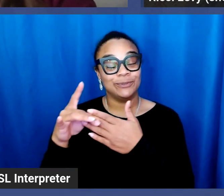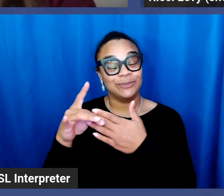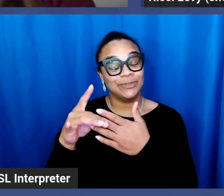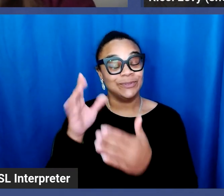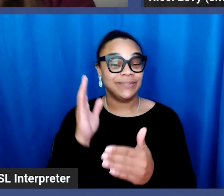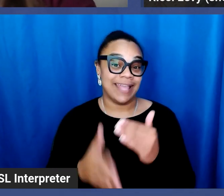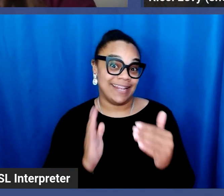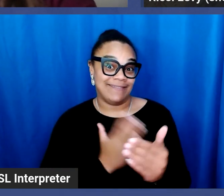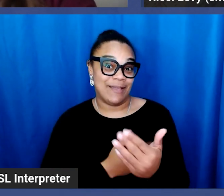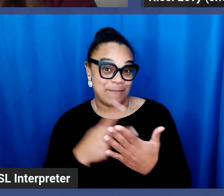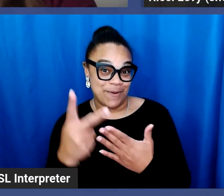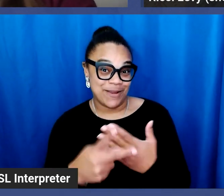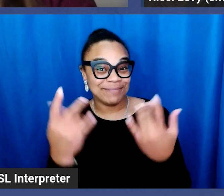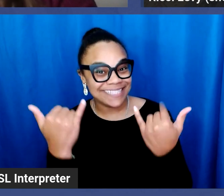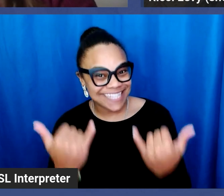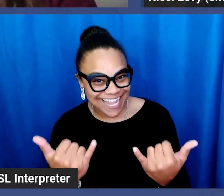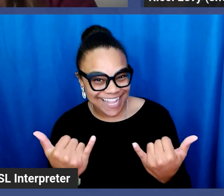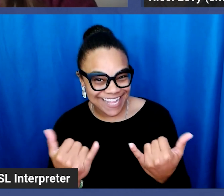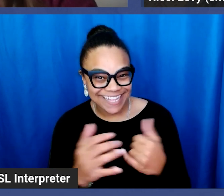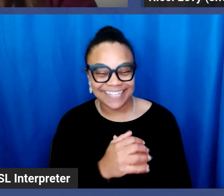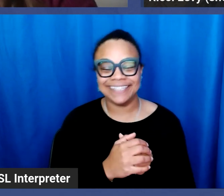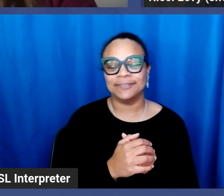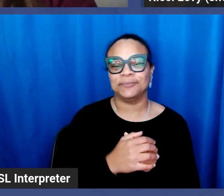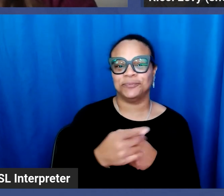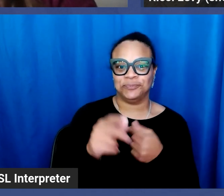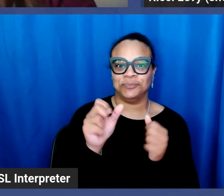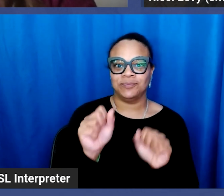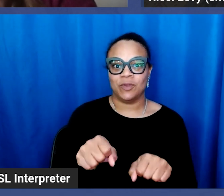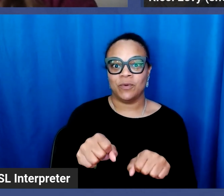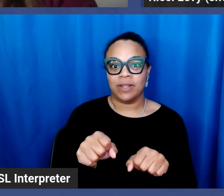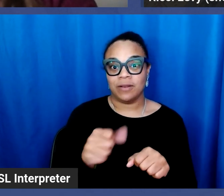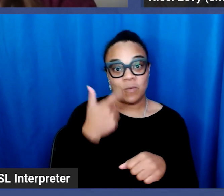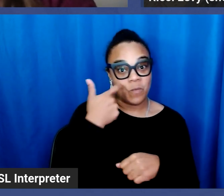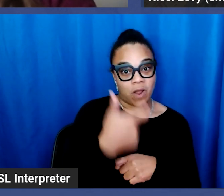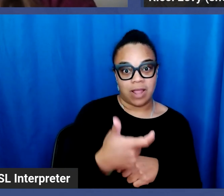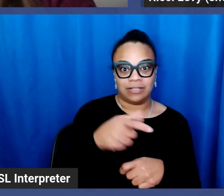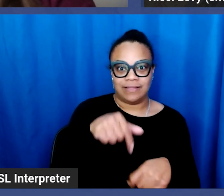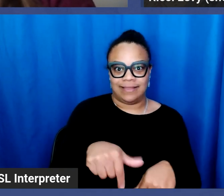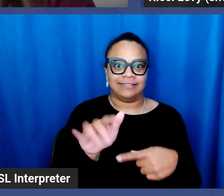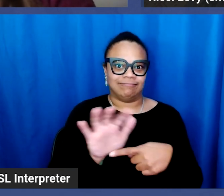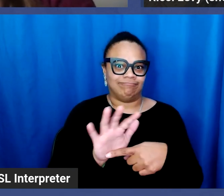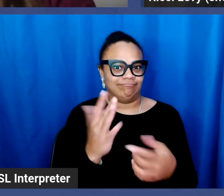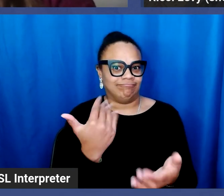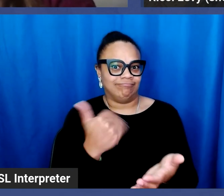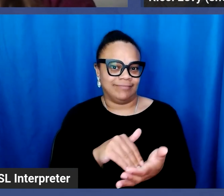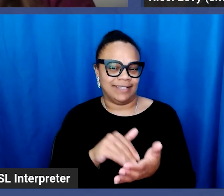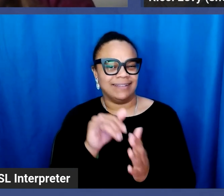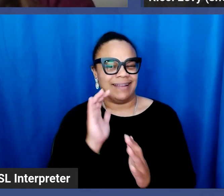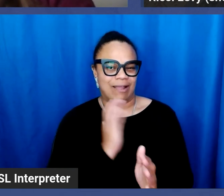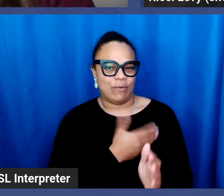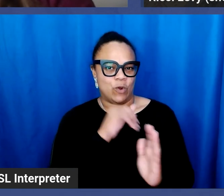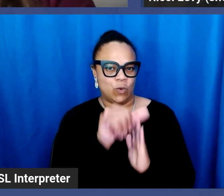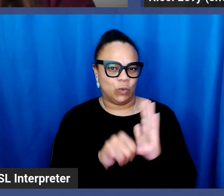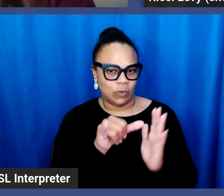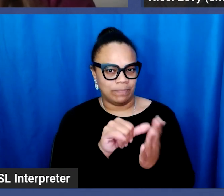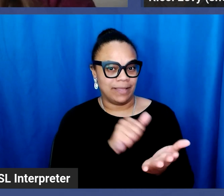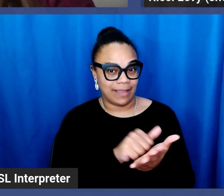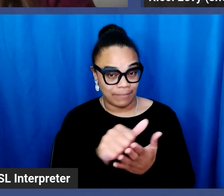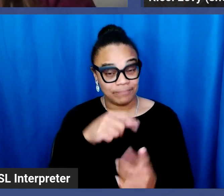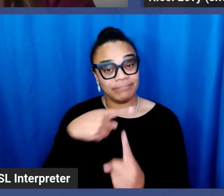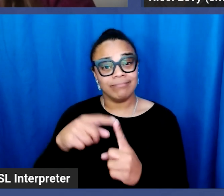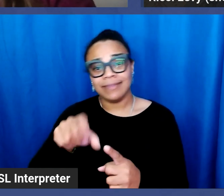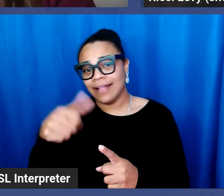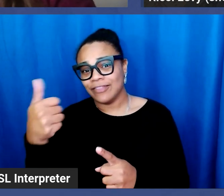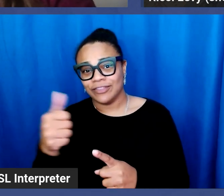end of our program today. You can, again, rewatch this on our YouTube page, as well as all of our other censorship